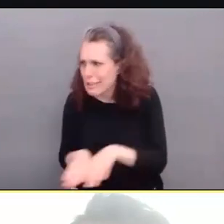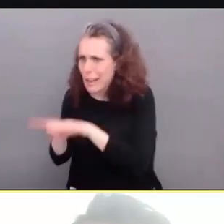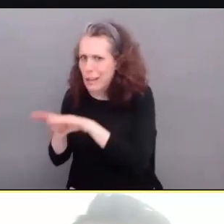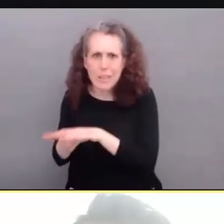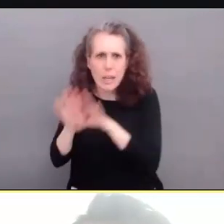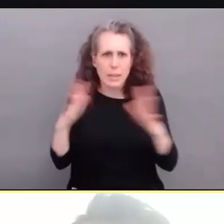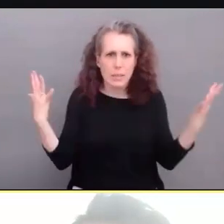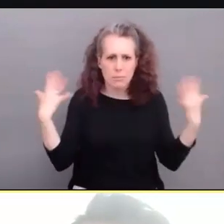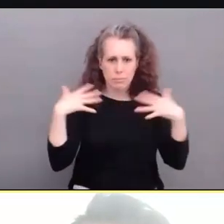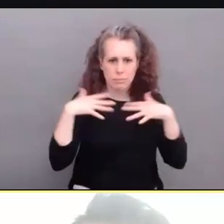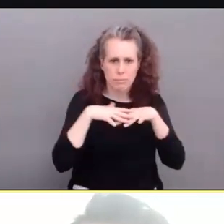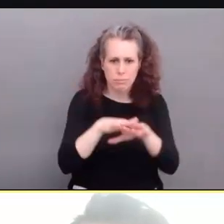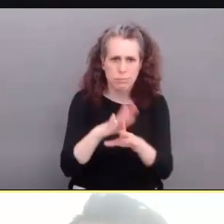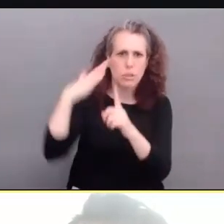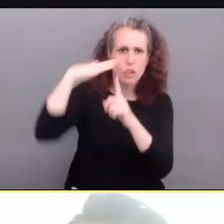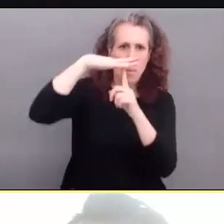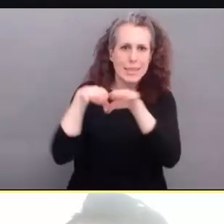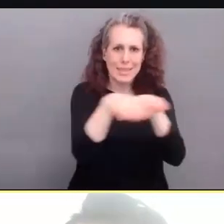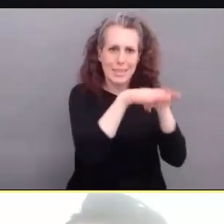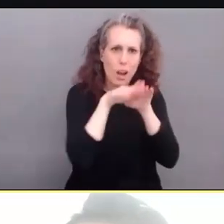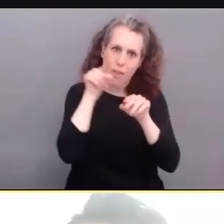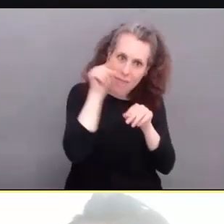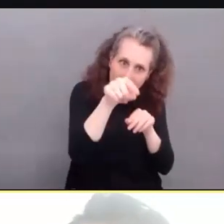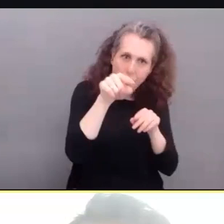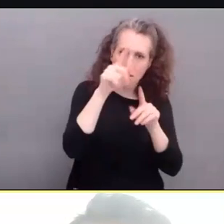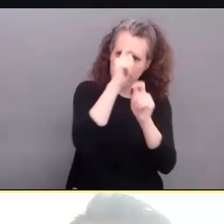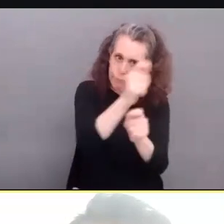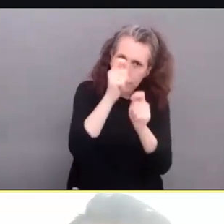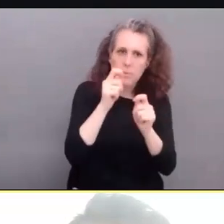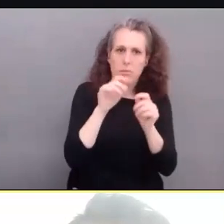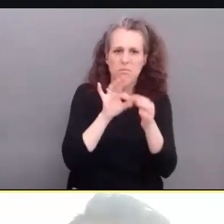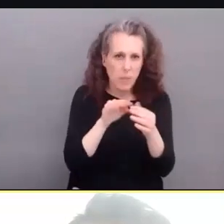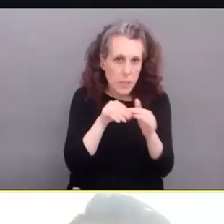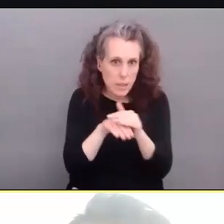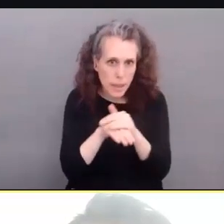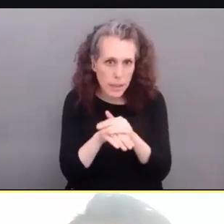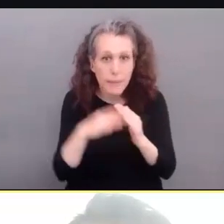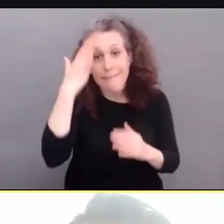what is the main standard that would define accessibility, and because we've seen some